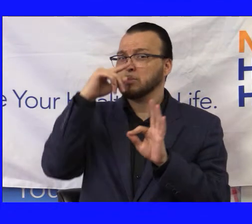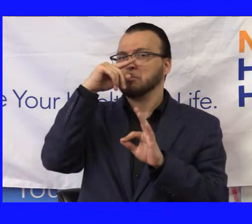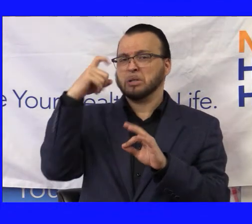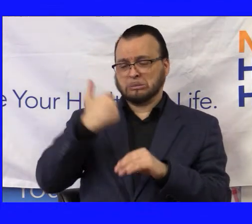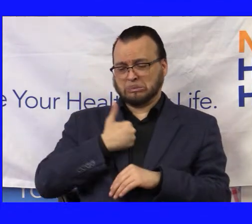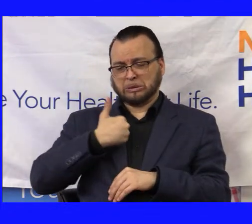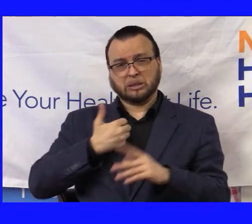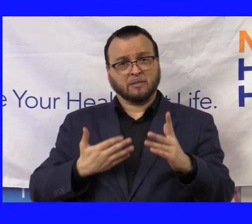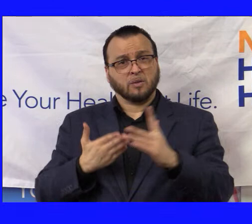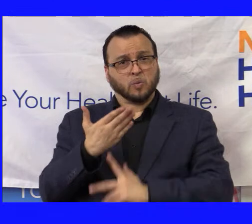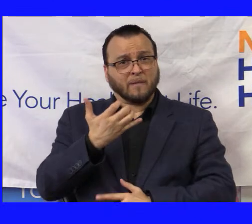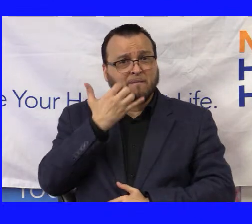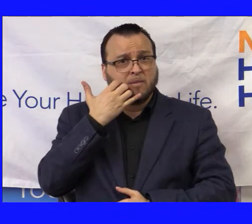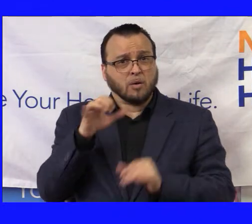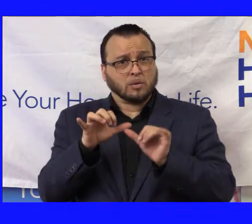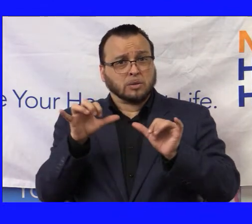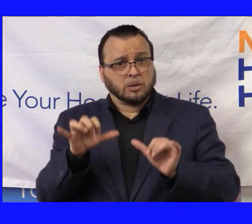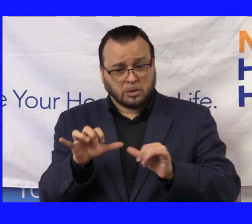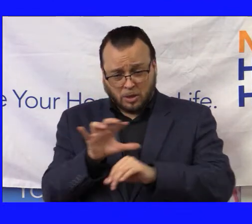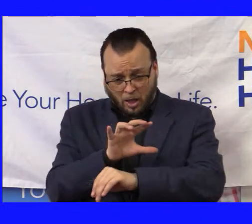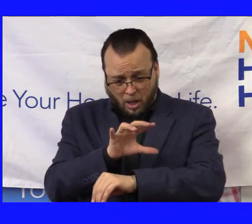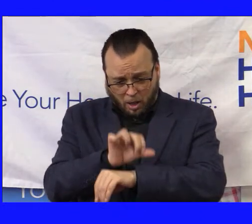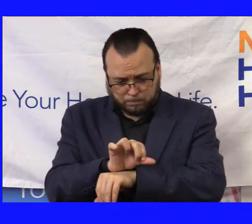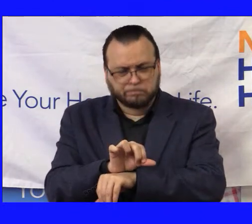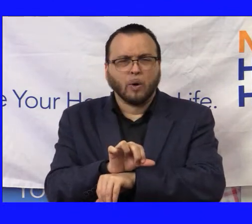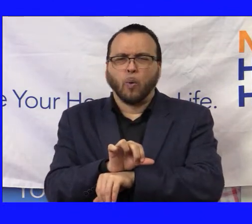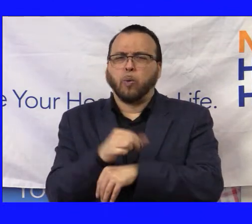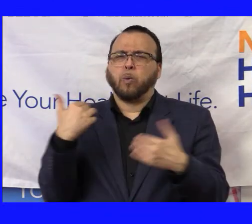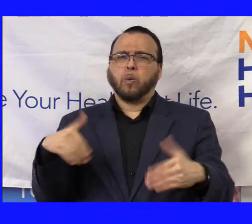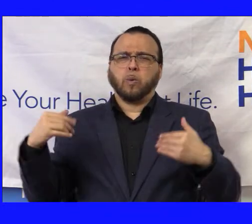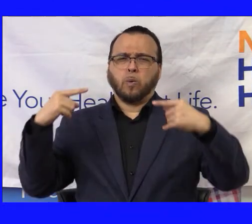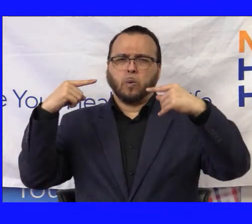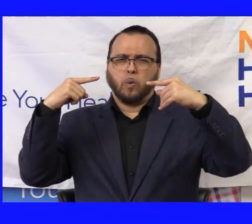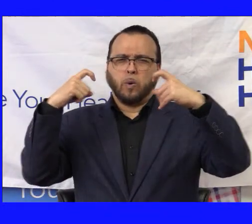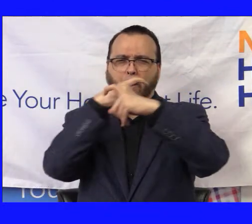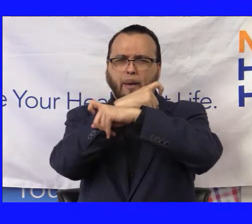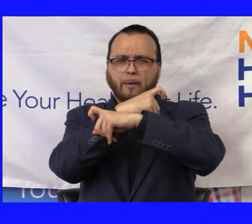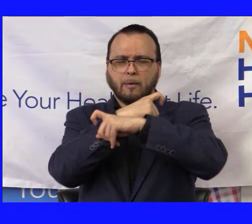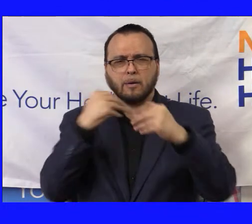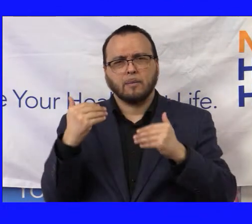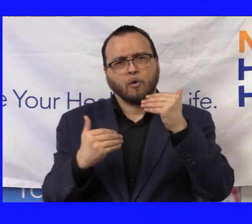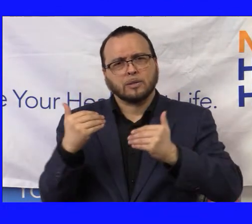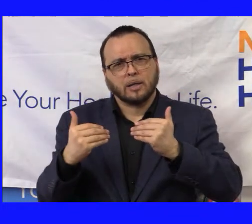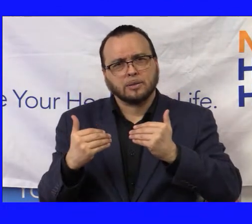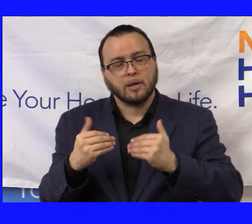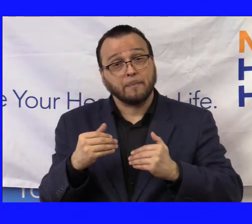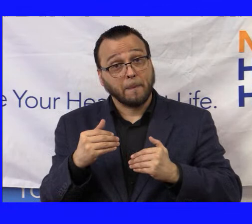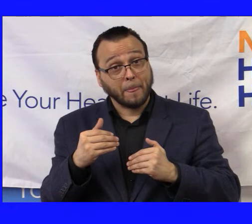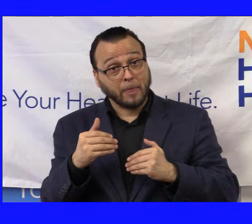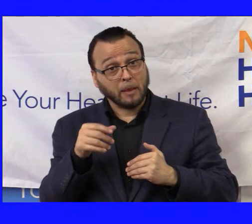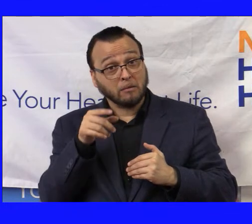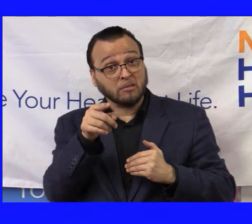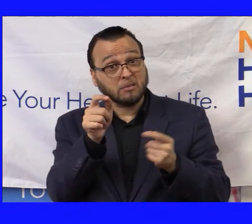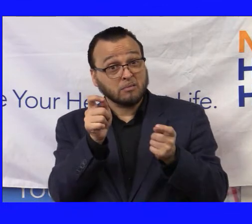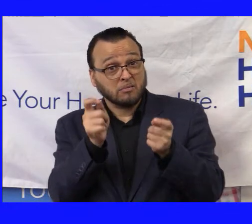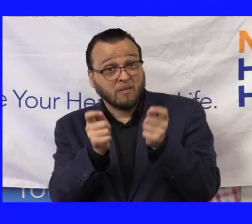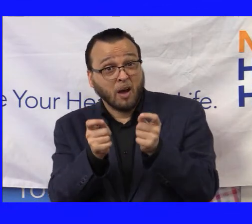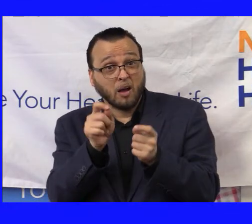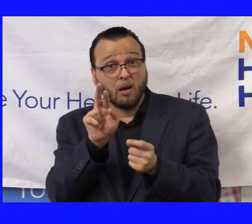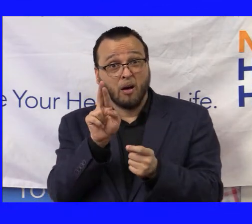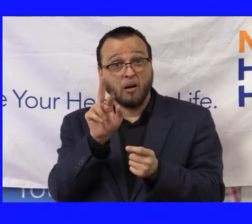complicated process. And are you revising the RFP to